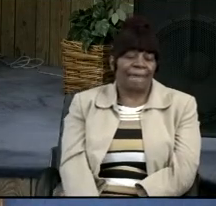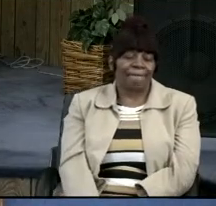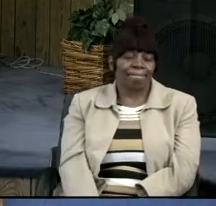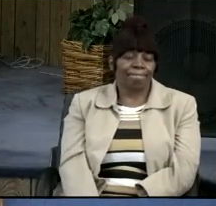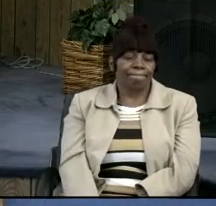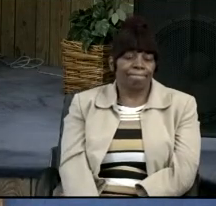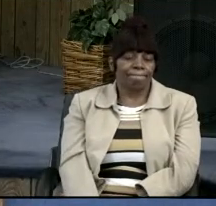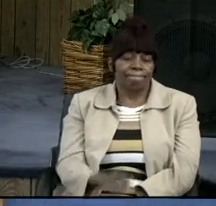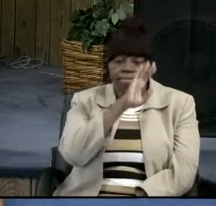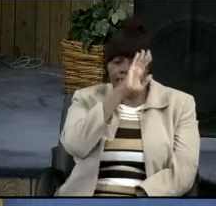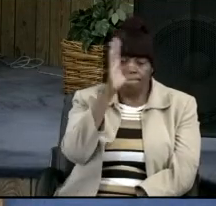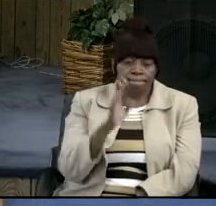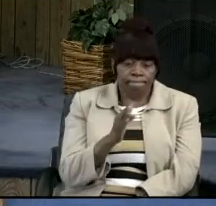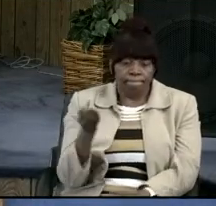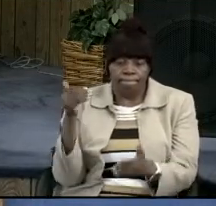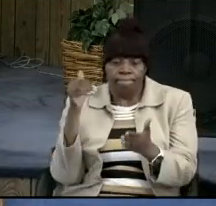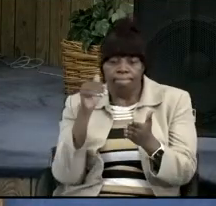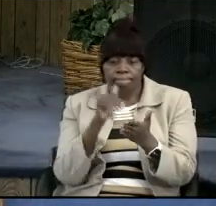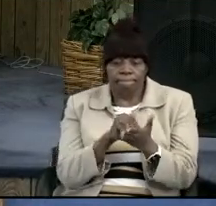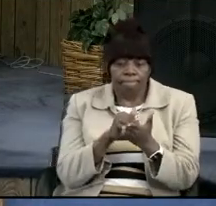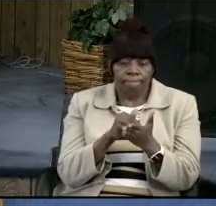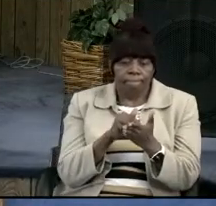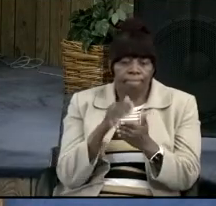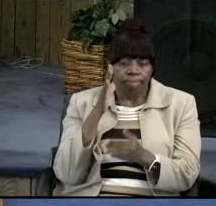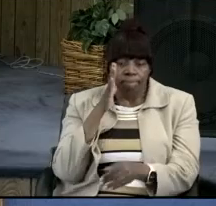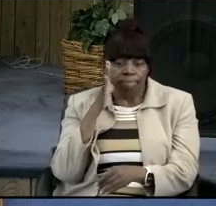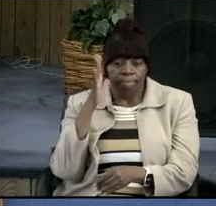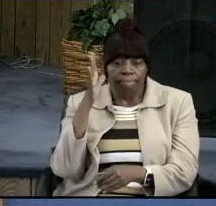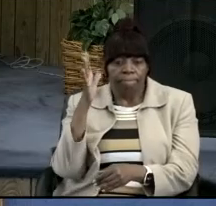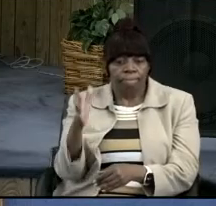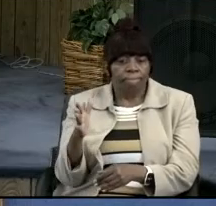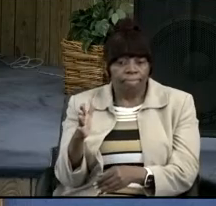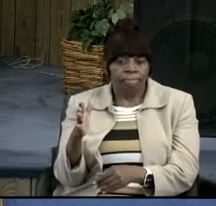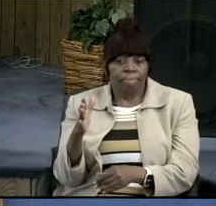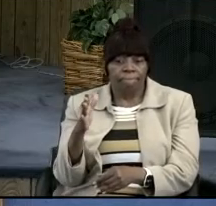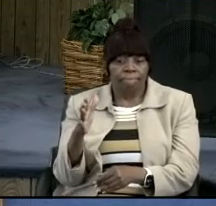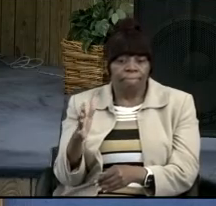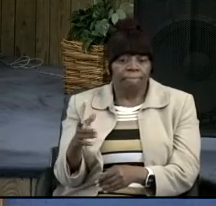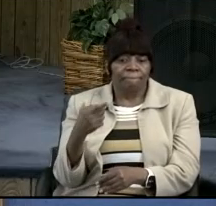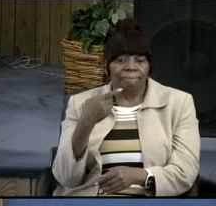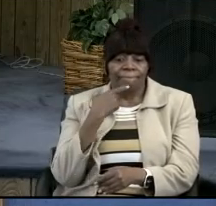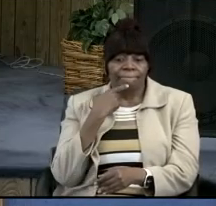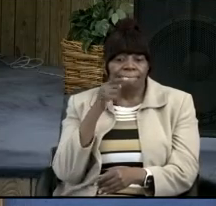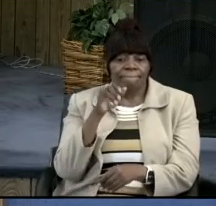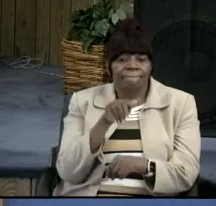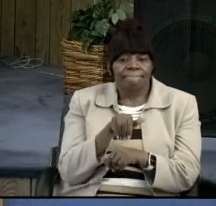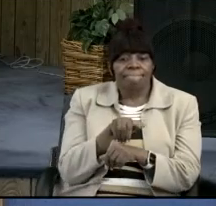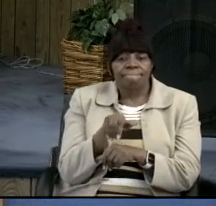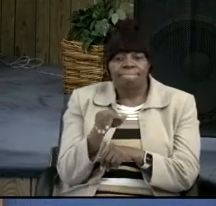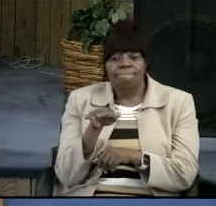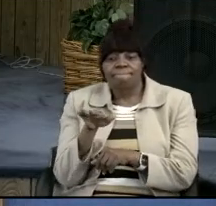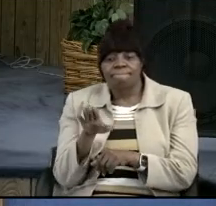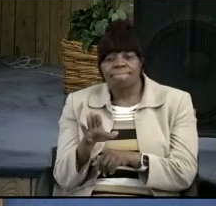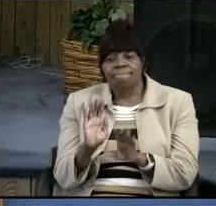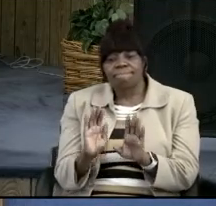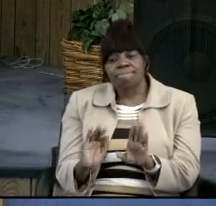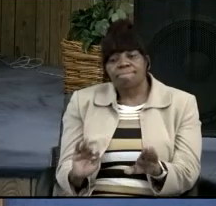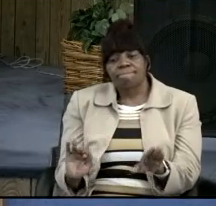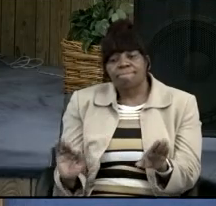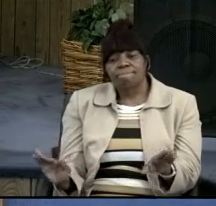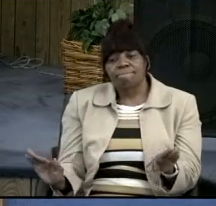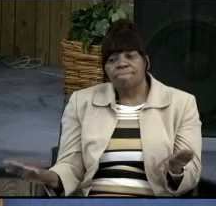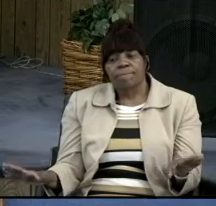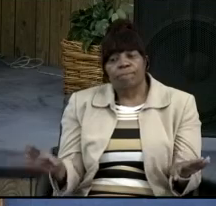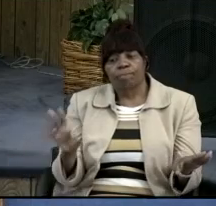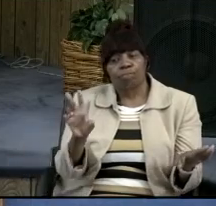That's why never again will I pastor a church that ignores the children. Never again will I send them away so the adults can be comfortable.